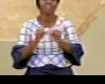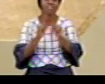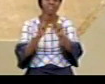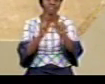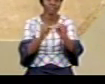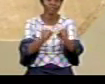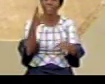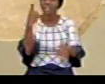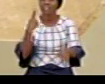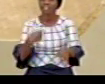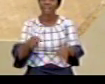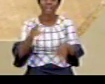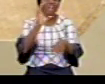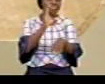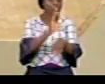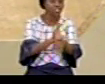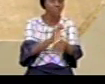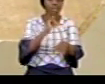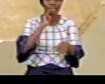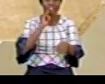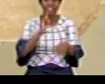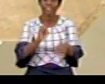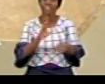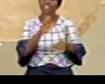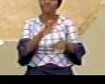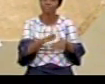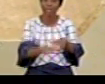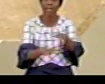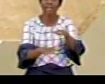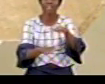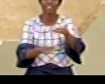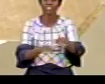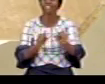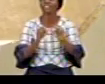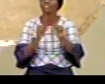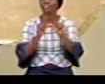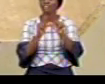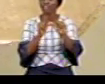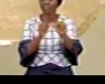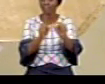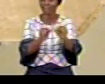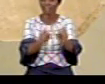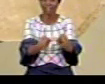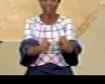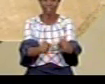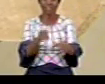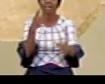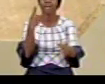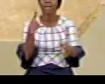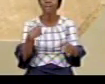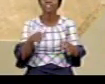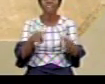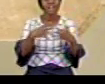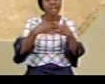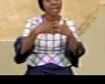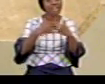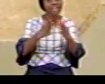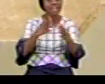are marching on. The church is marching on.